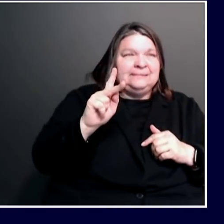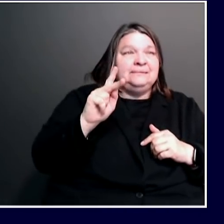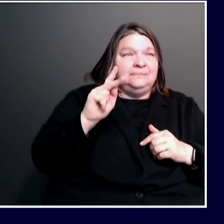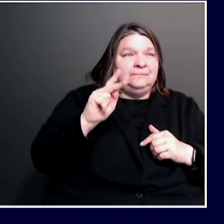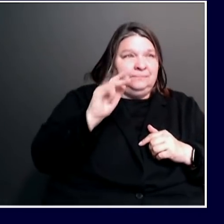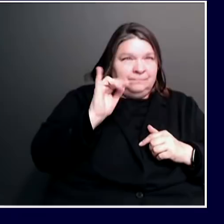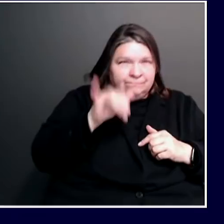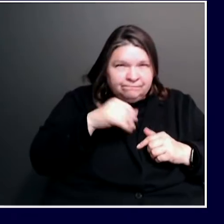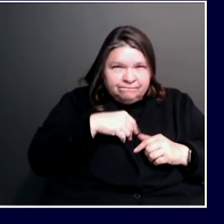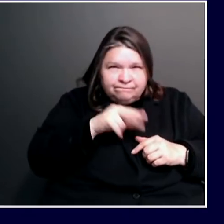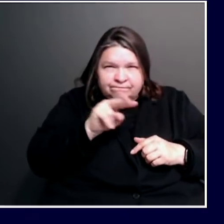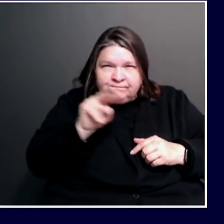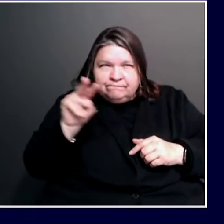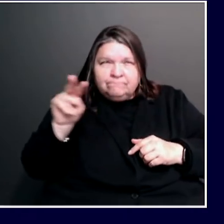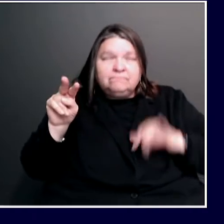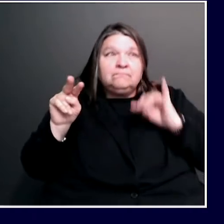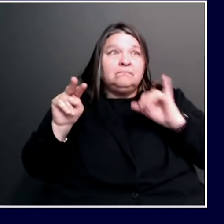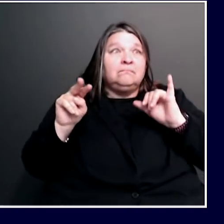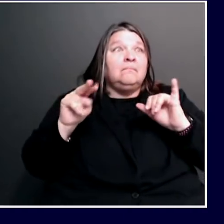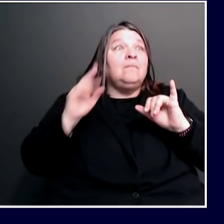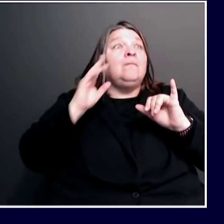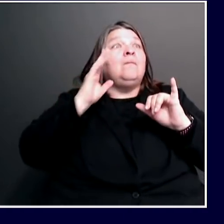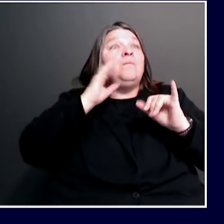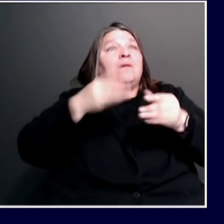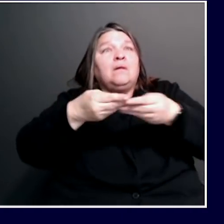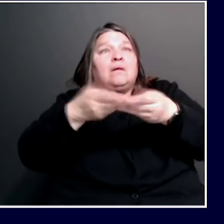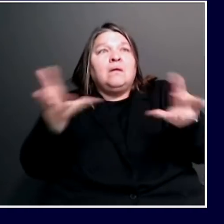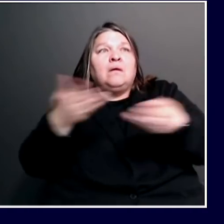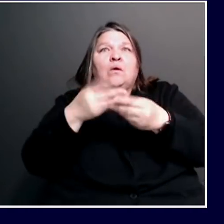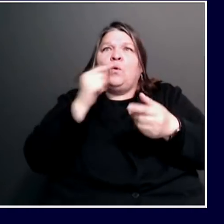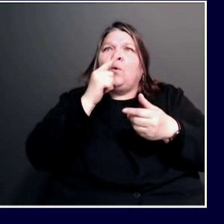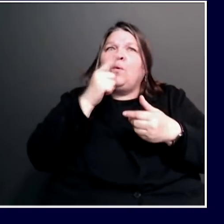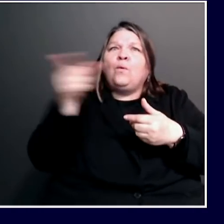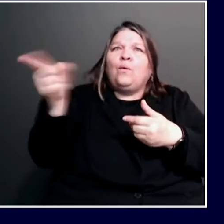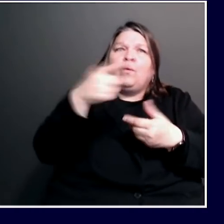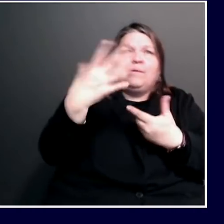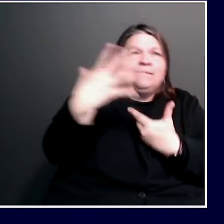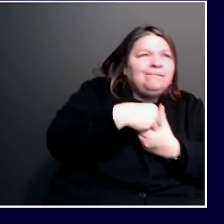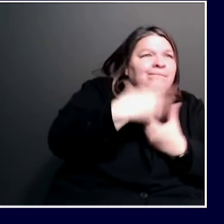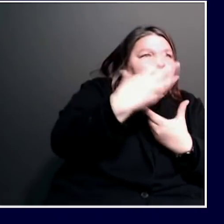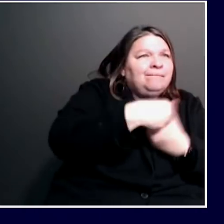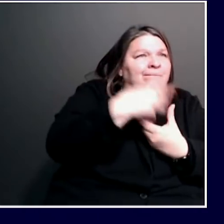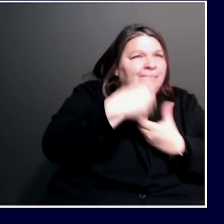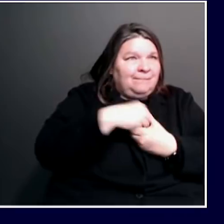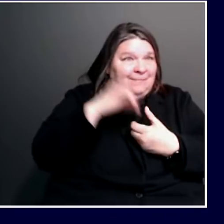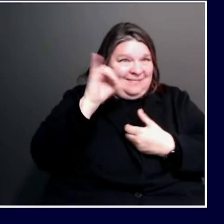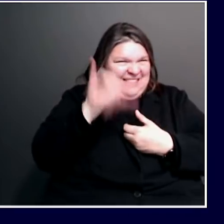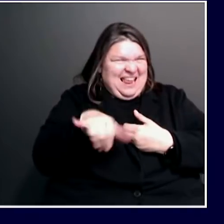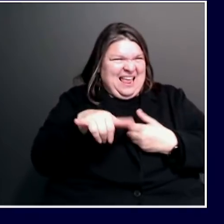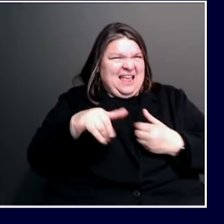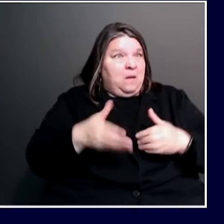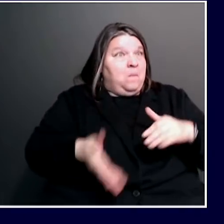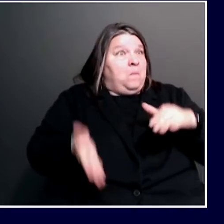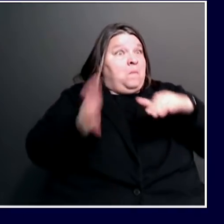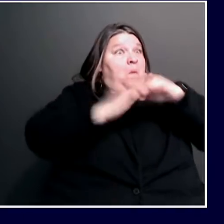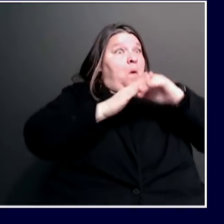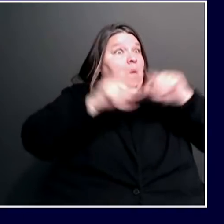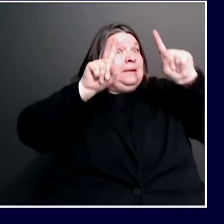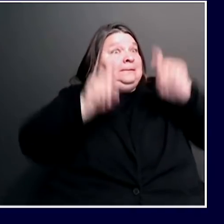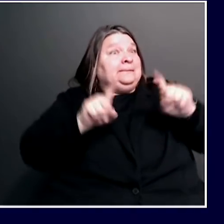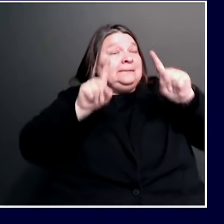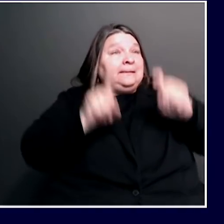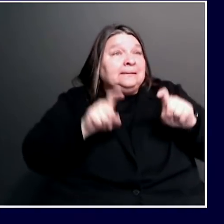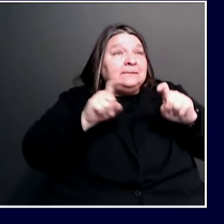of those households participate. And if we have more tests than we have participants, we'll just continue going and add more